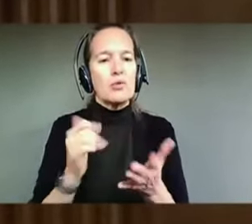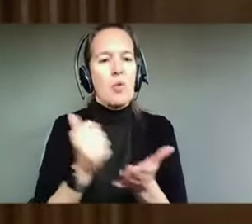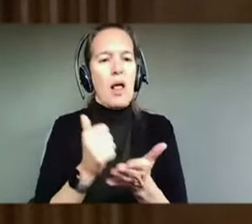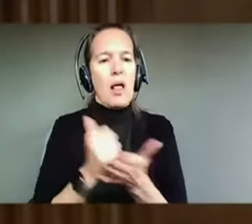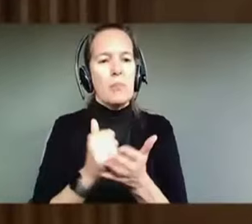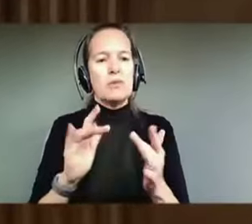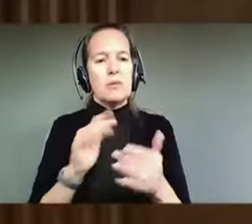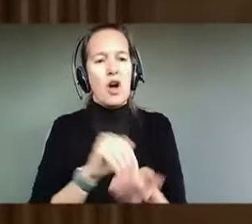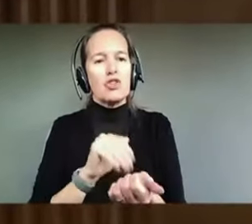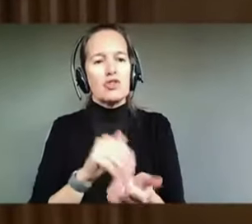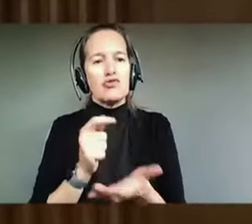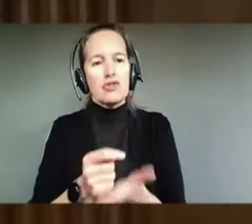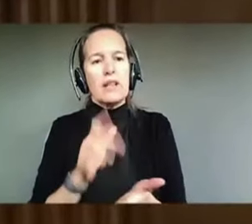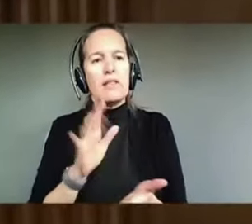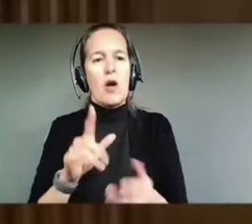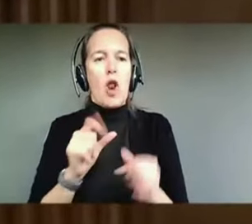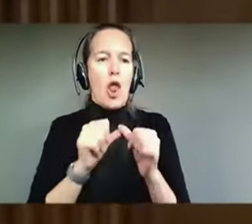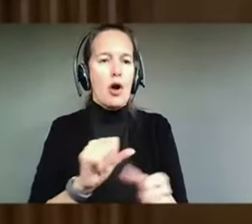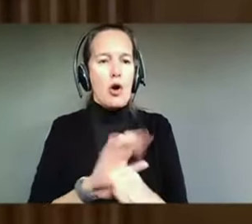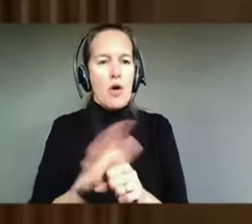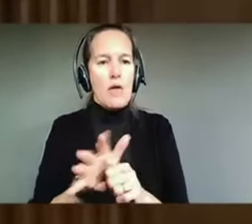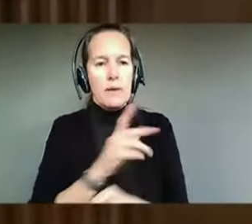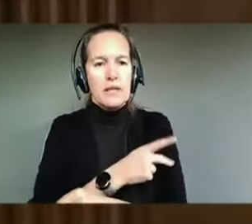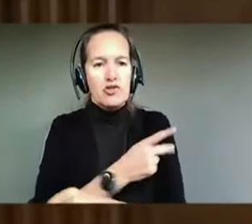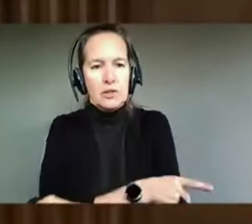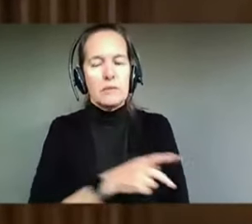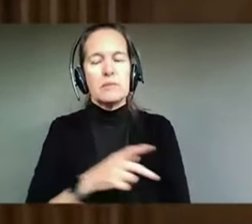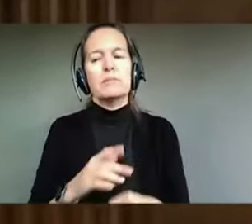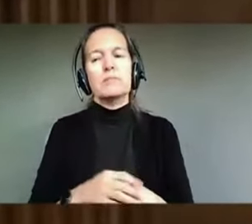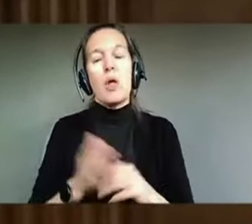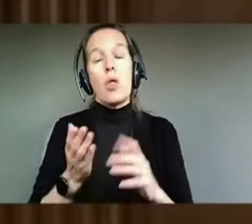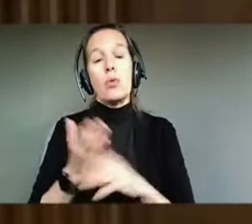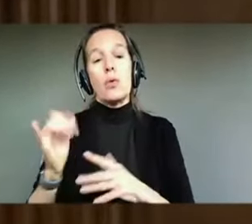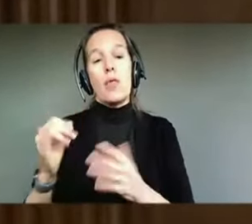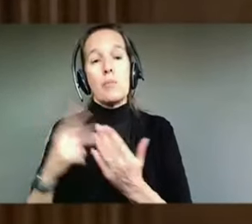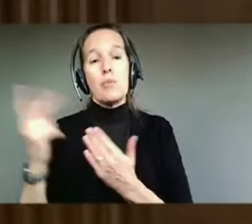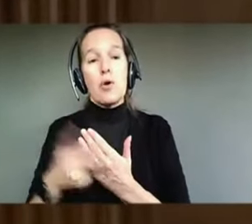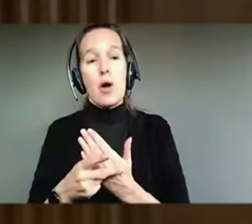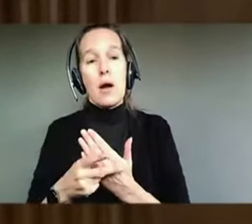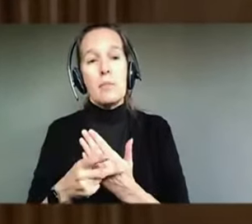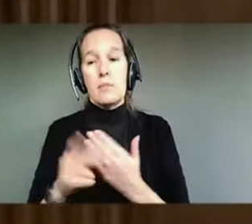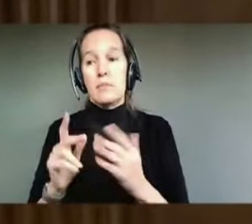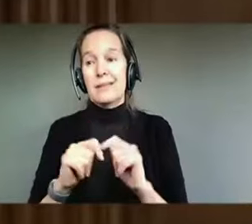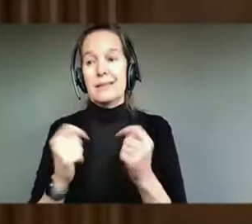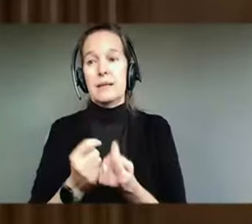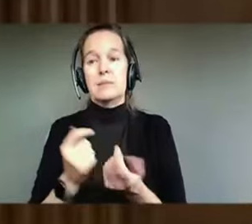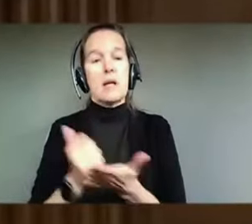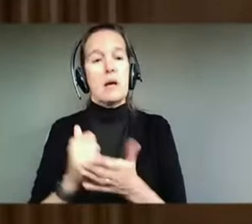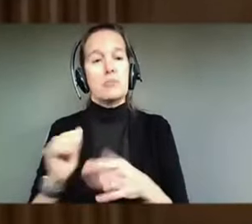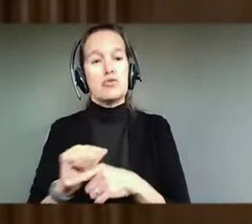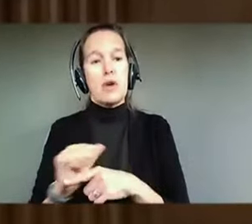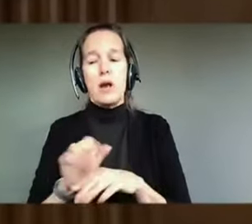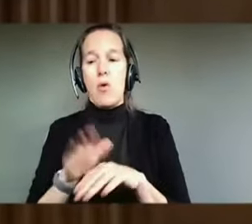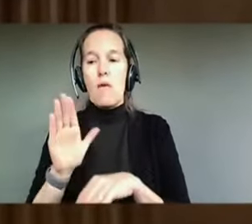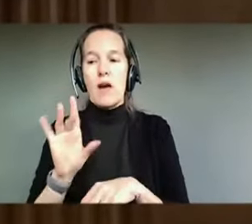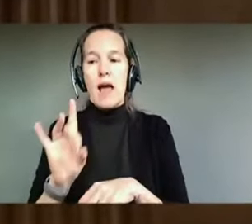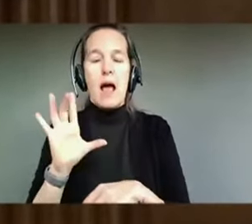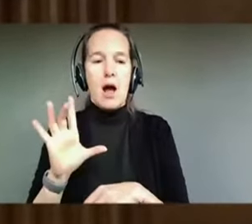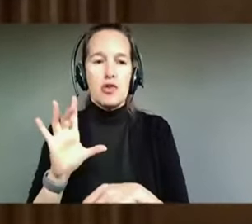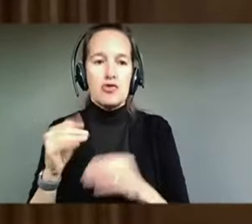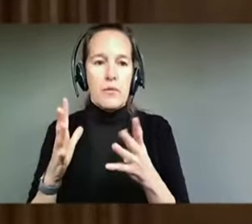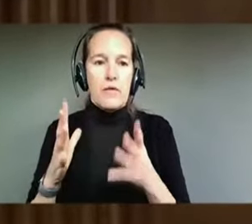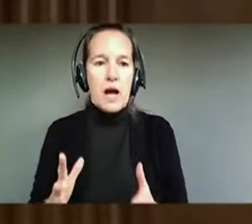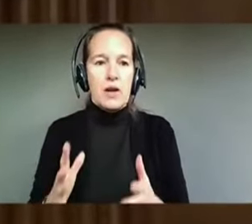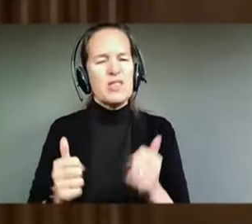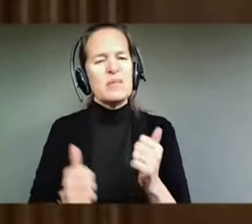was a HRSA-funded initiative. Through this program, our team has helped train over 800 providers, mostly in New Mexico, but